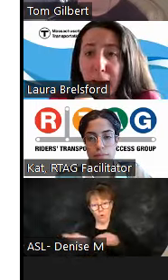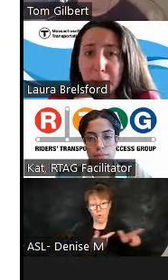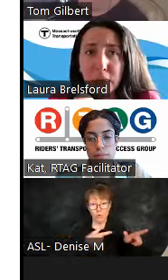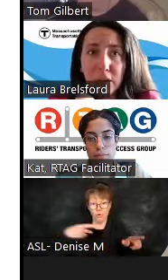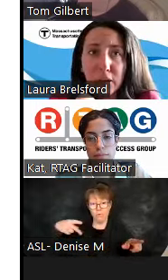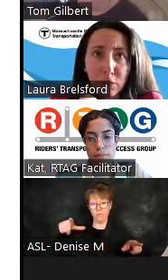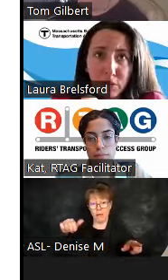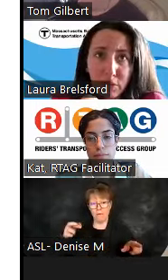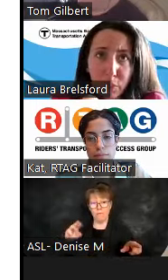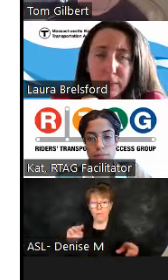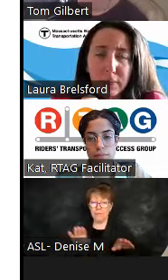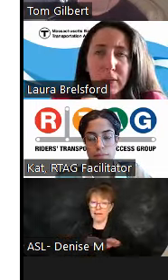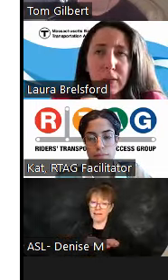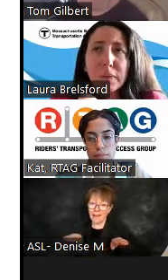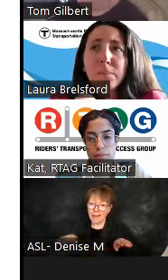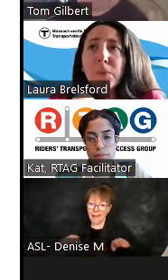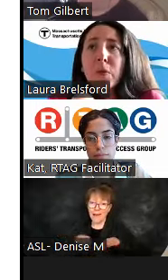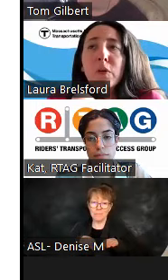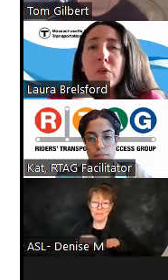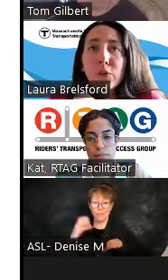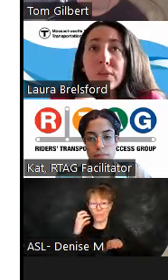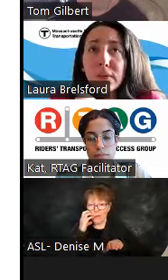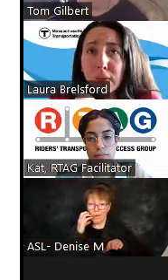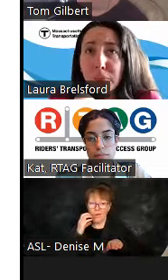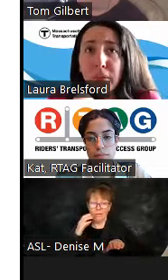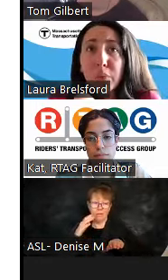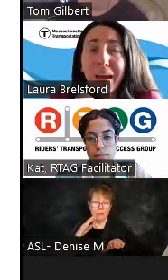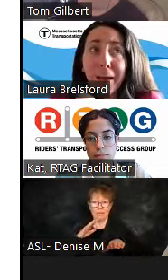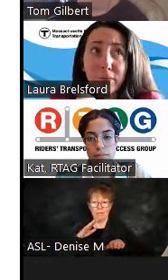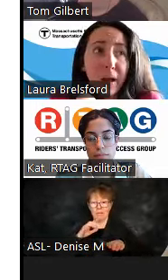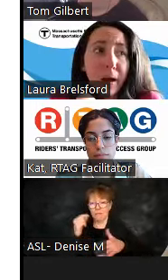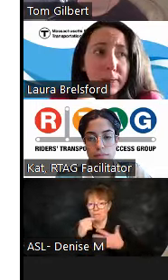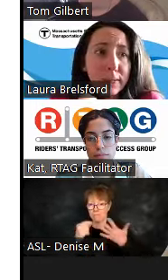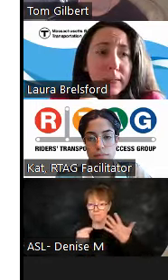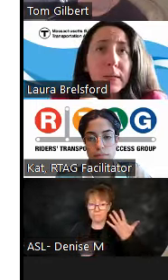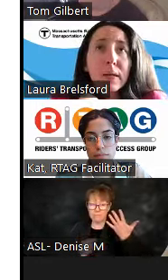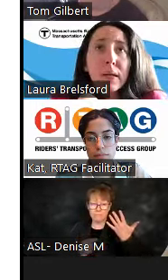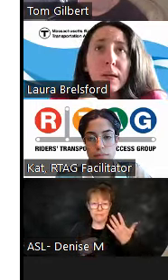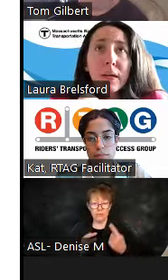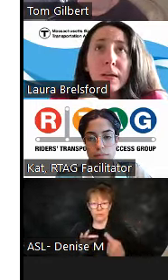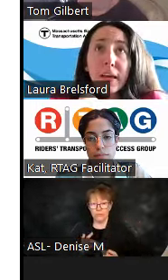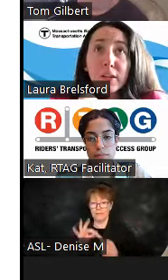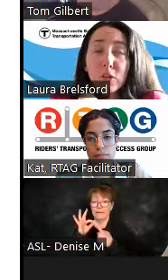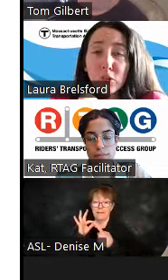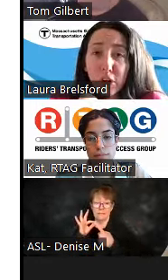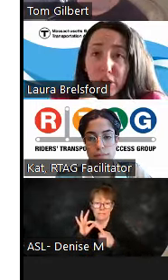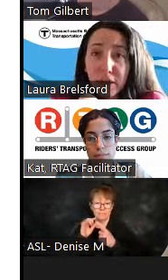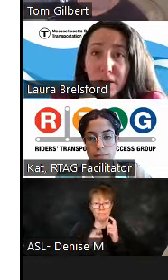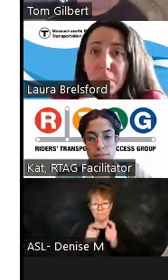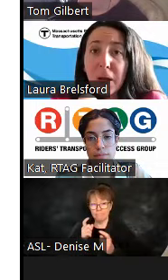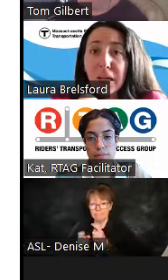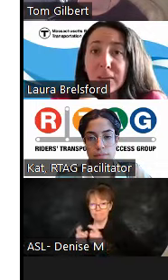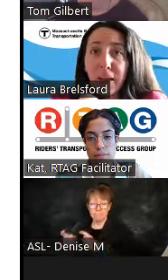of the gaps and in terms of the widths. So this is something that we have not yet